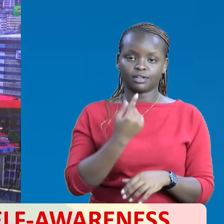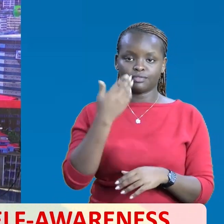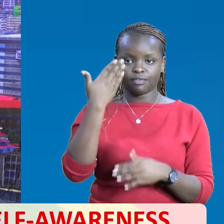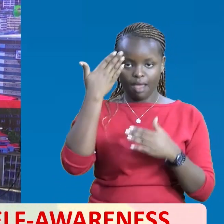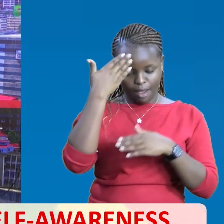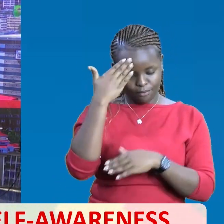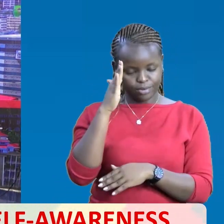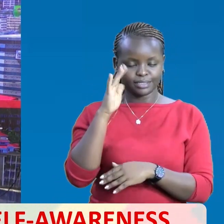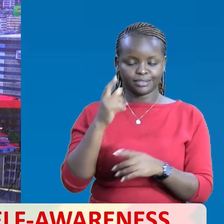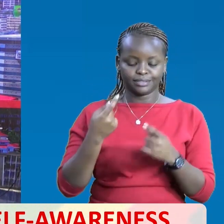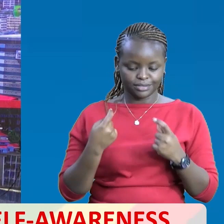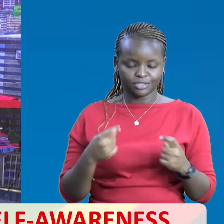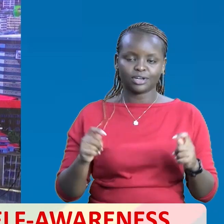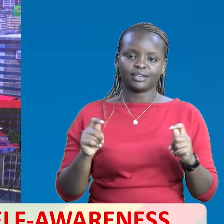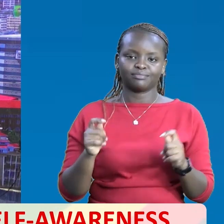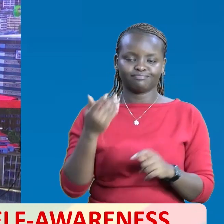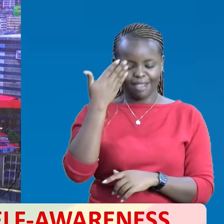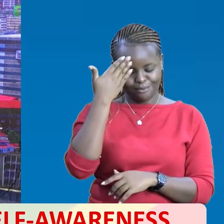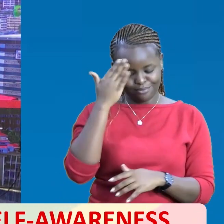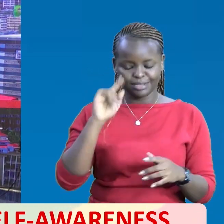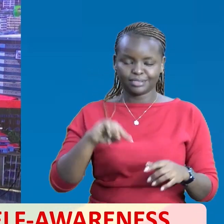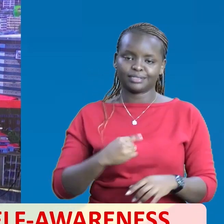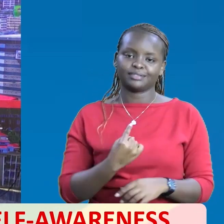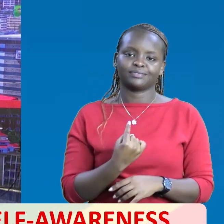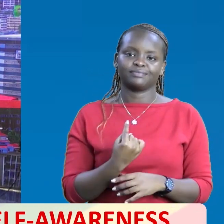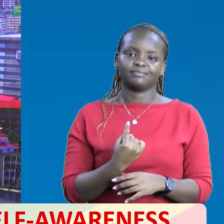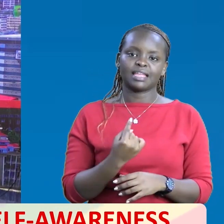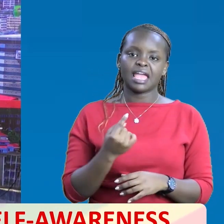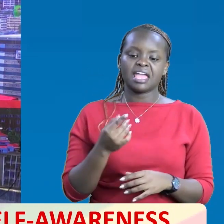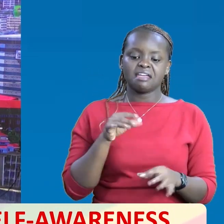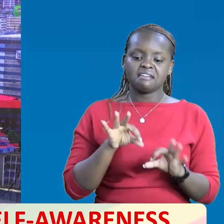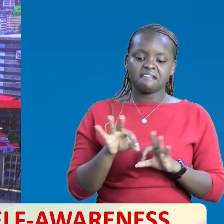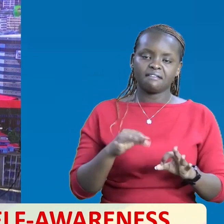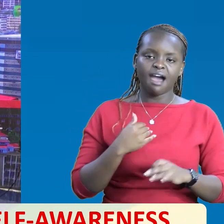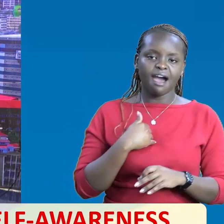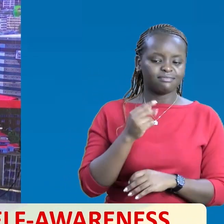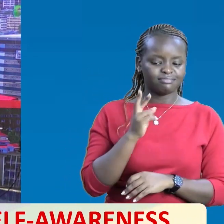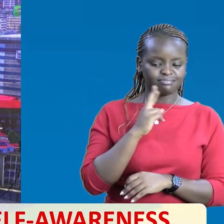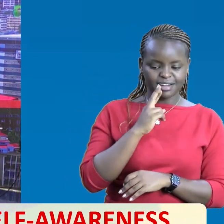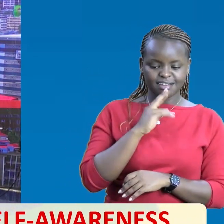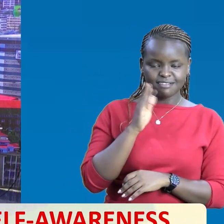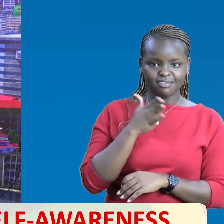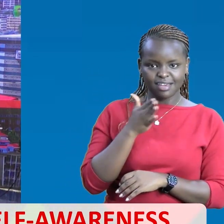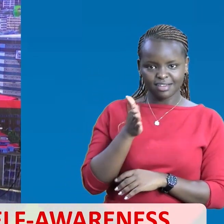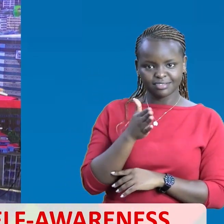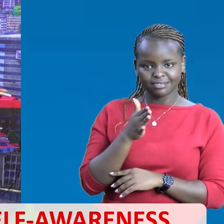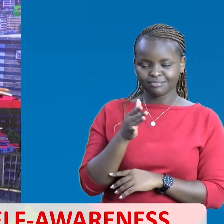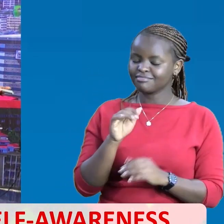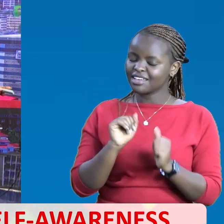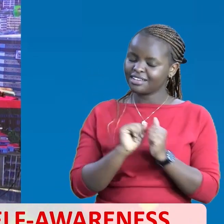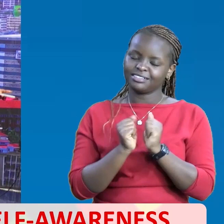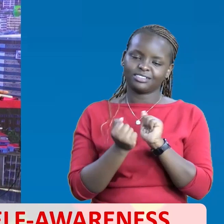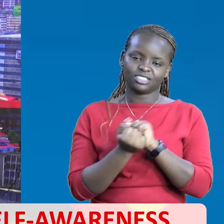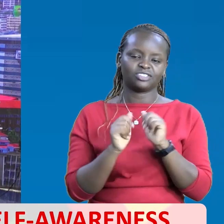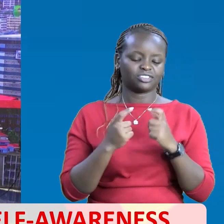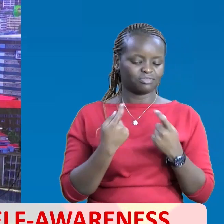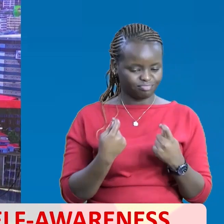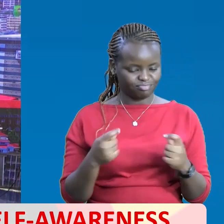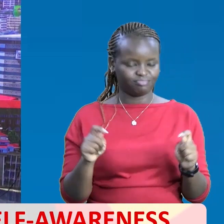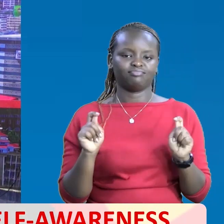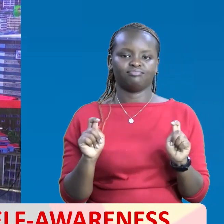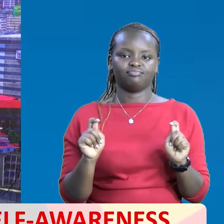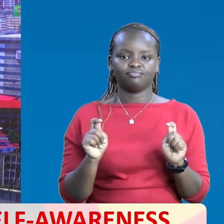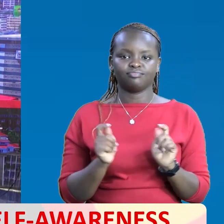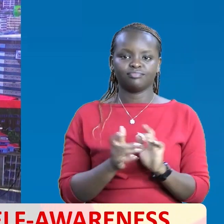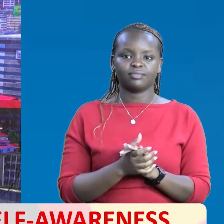and try kujitambua. Ukiwa na hizi red flags, try and change on that. That way, you can have the circle of people who you want. Kumbuka the SI unit